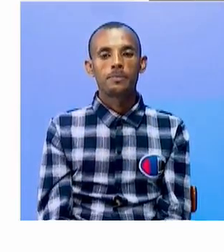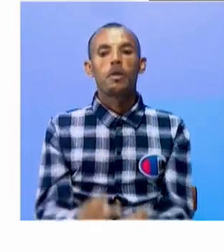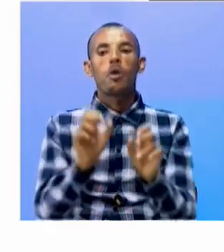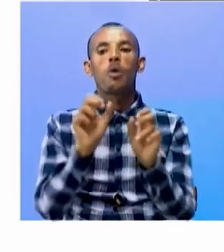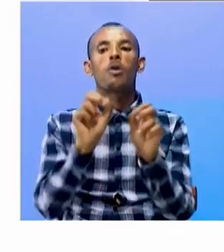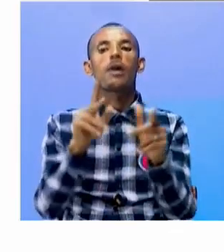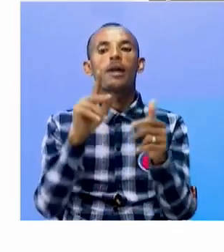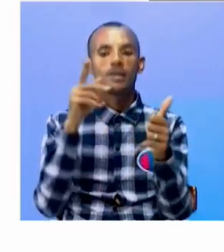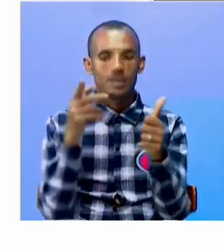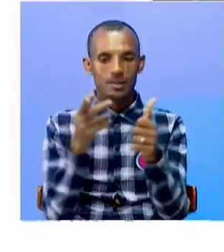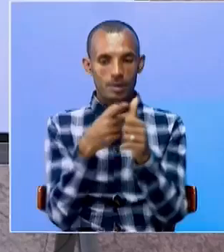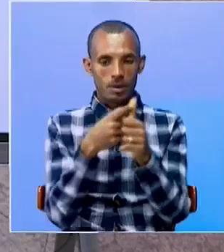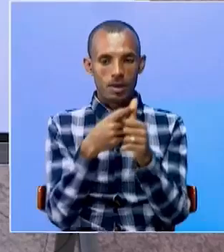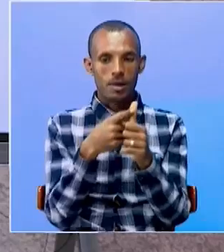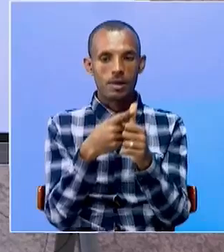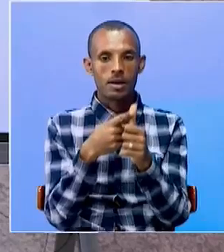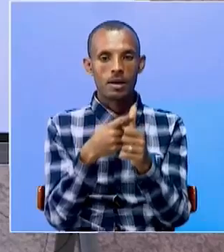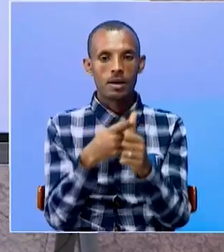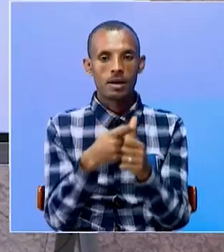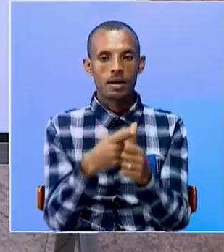Okay, the first one,